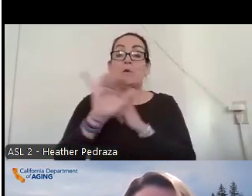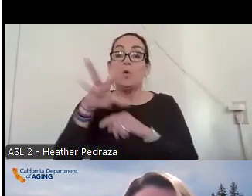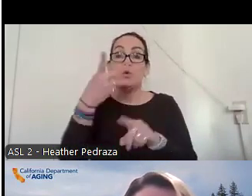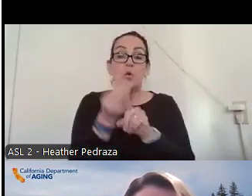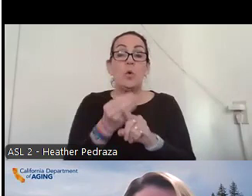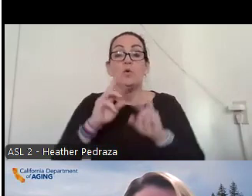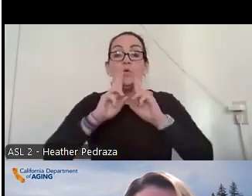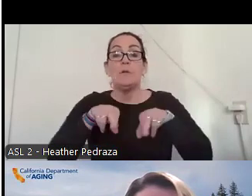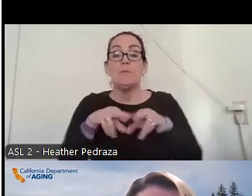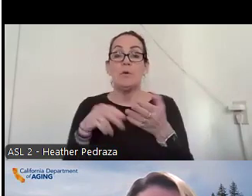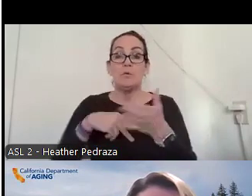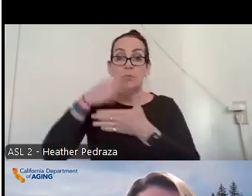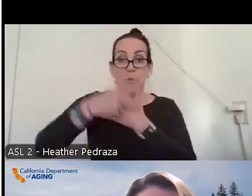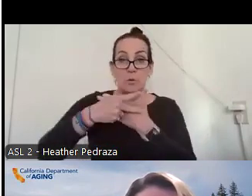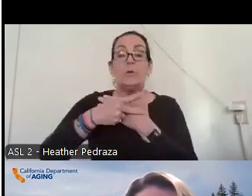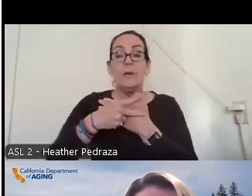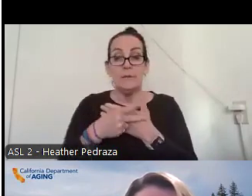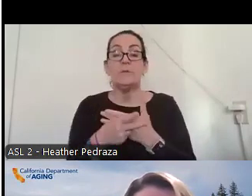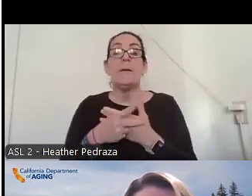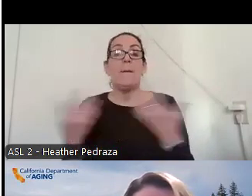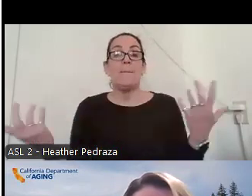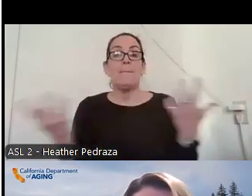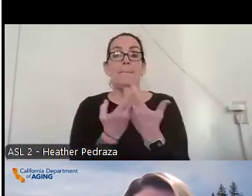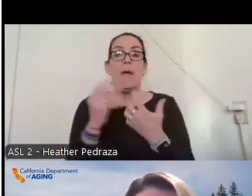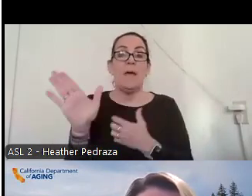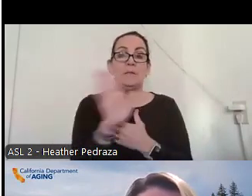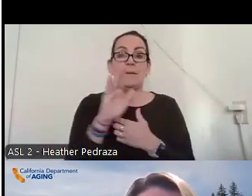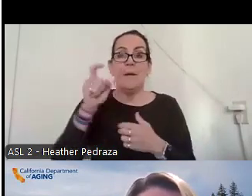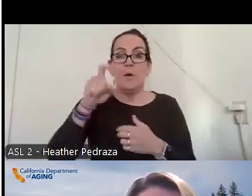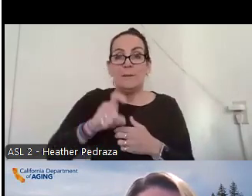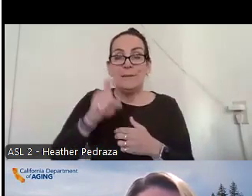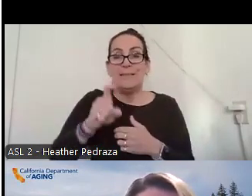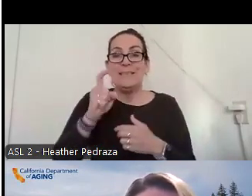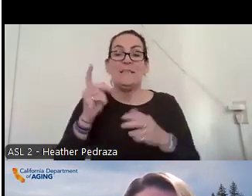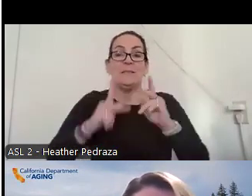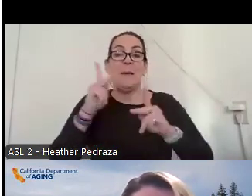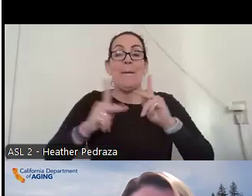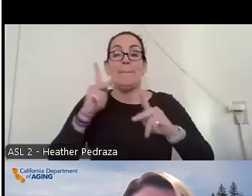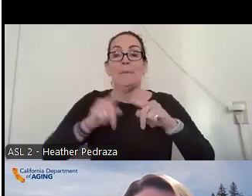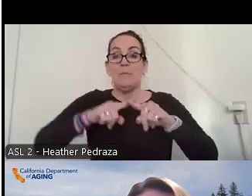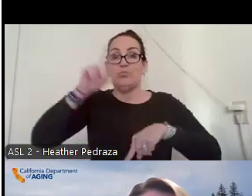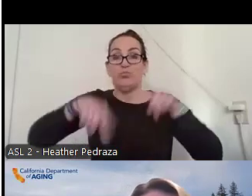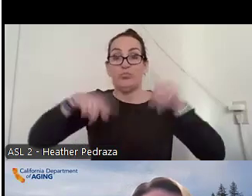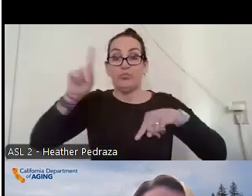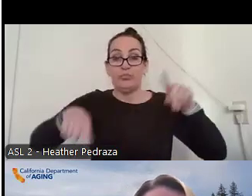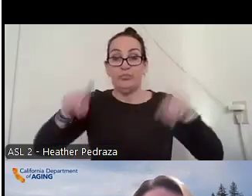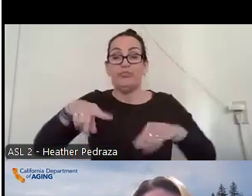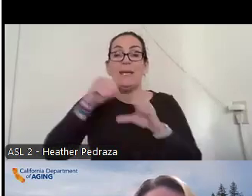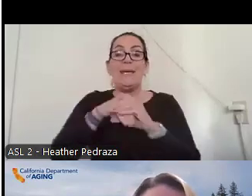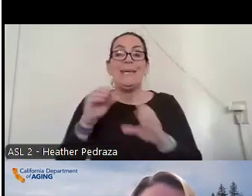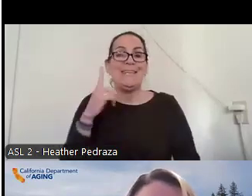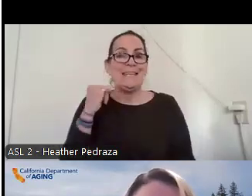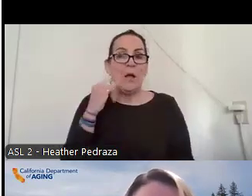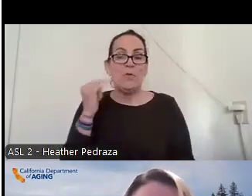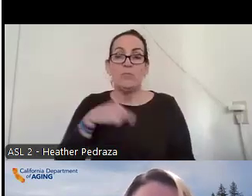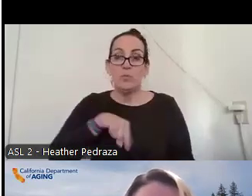responsive programs that meet the needs of the range of populations in California. So we're really